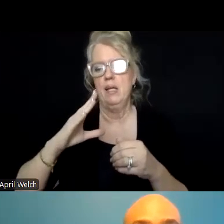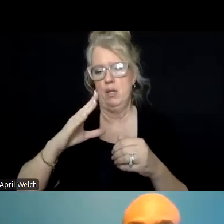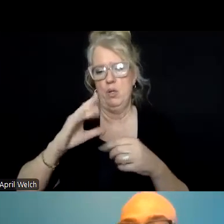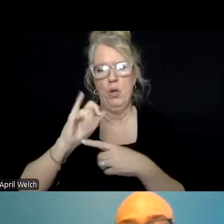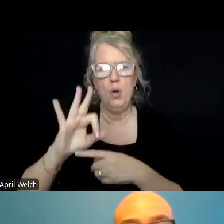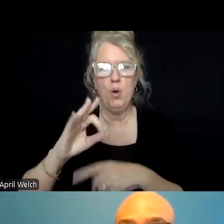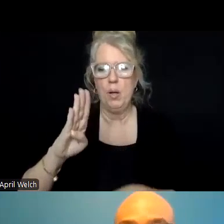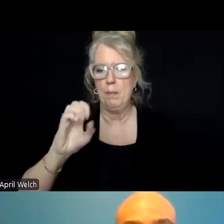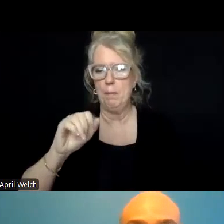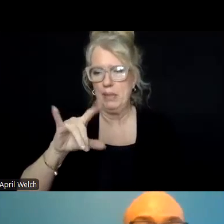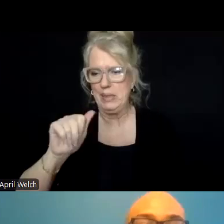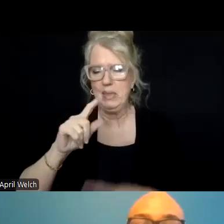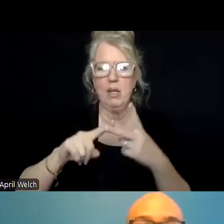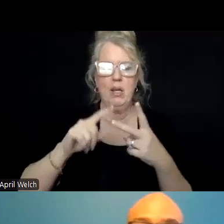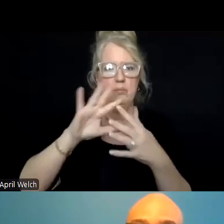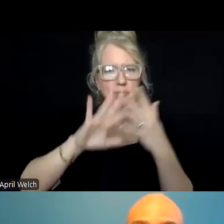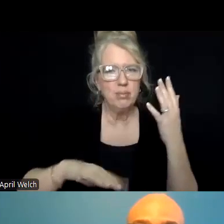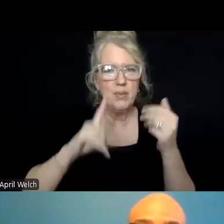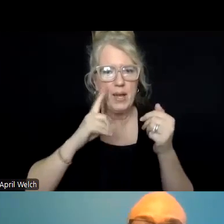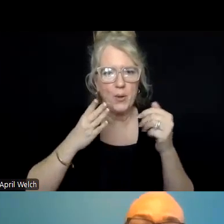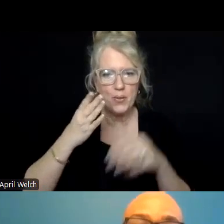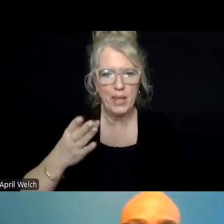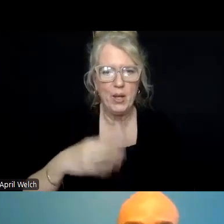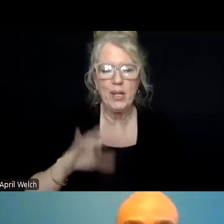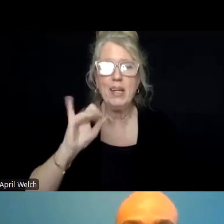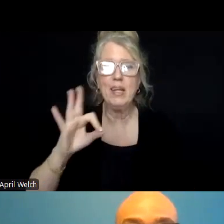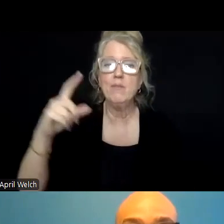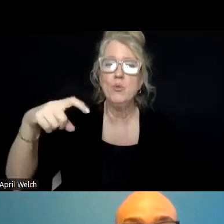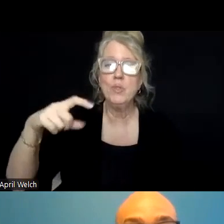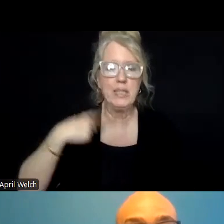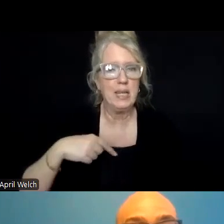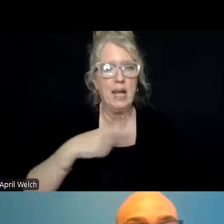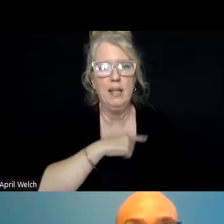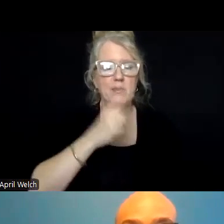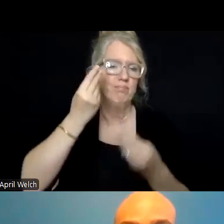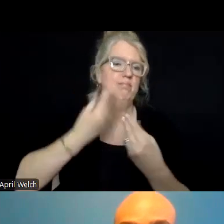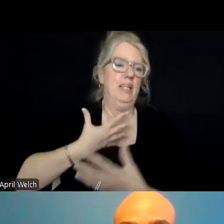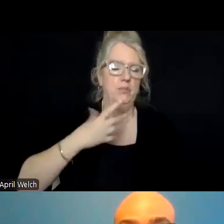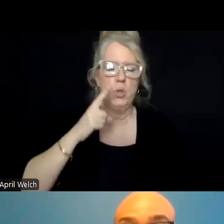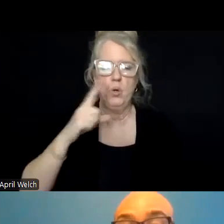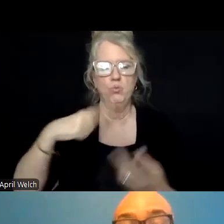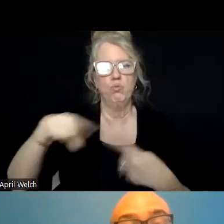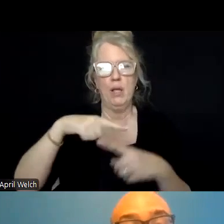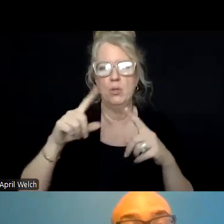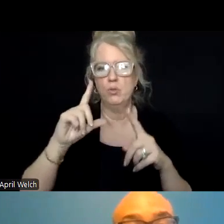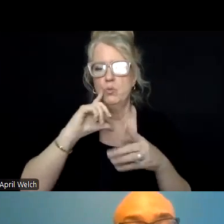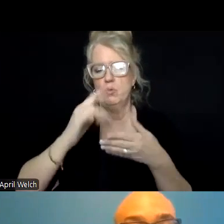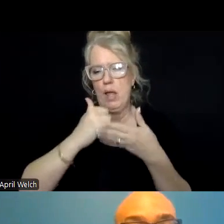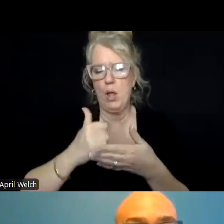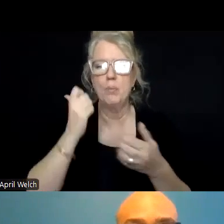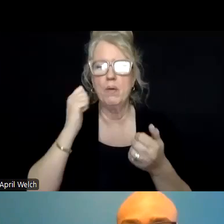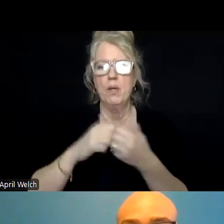or Belena, I'm going to throw her out there. Also, if you need us, please let us know. We're always around to help, and we always are around